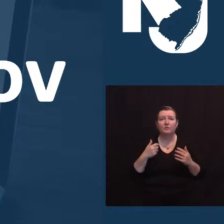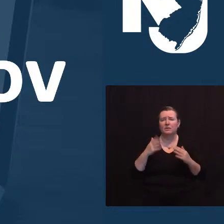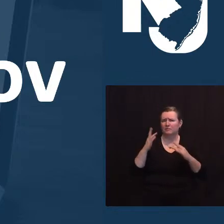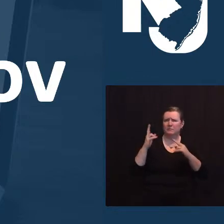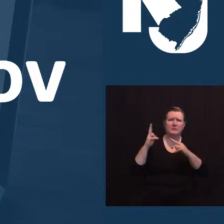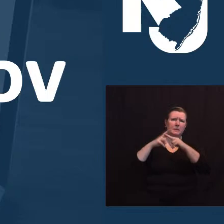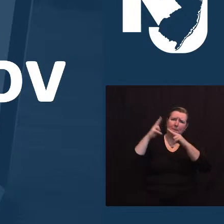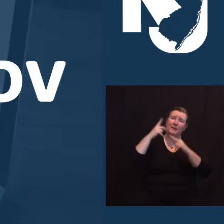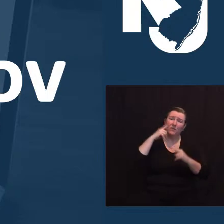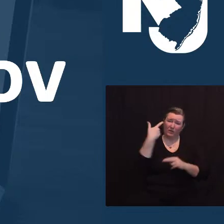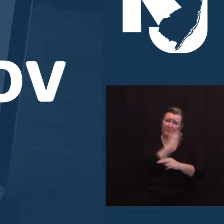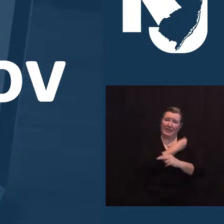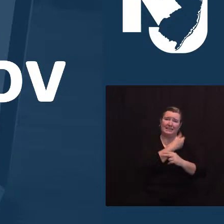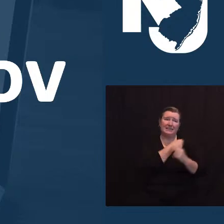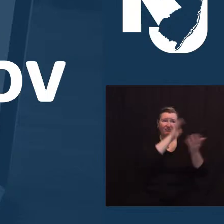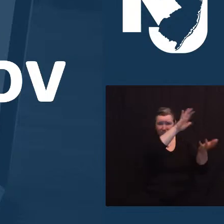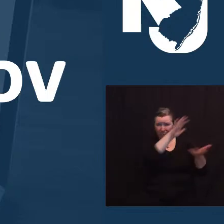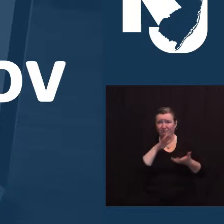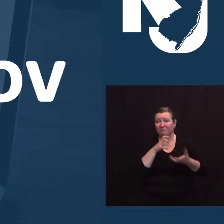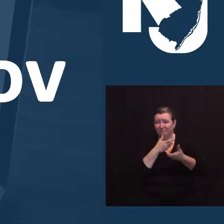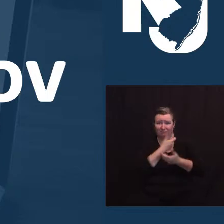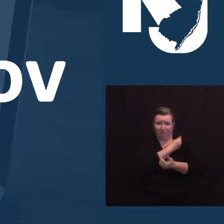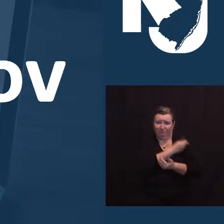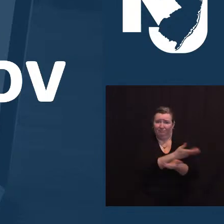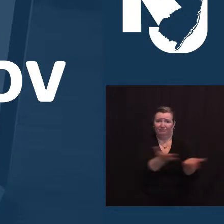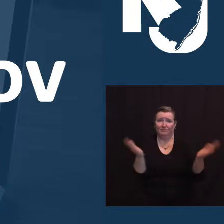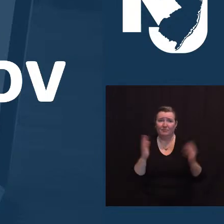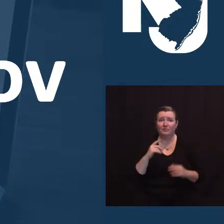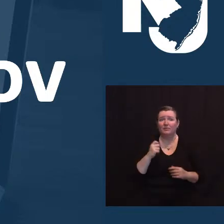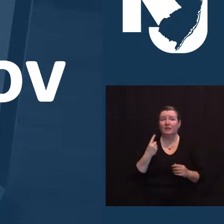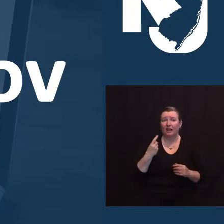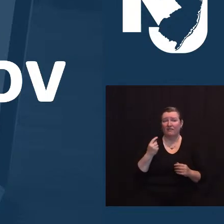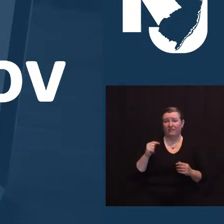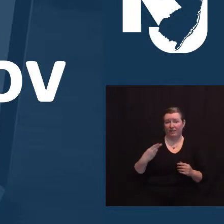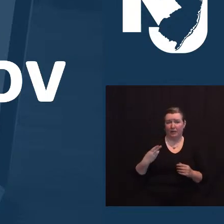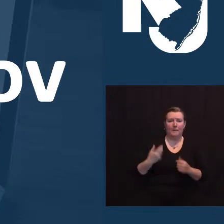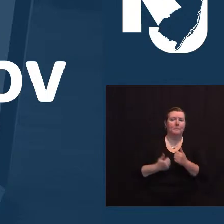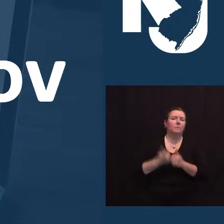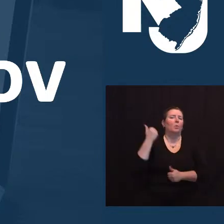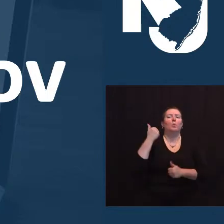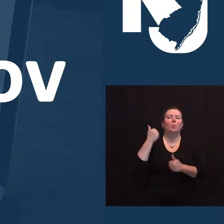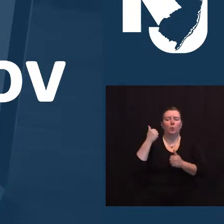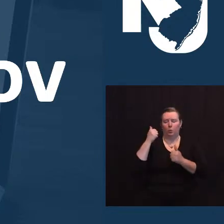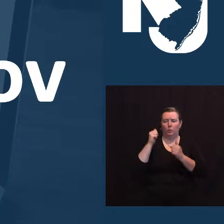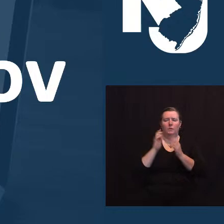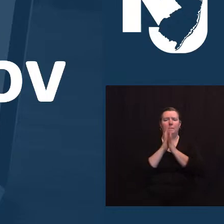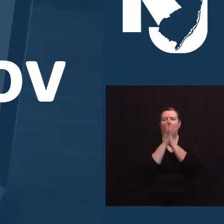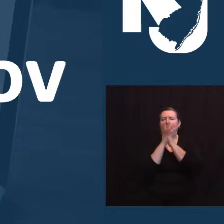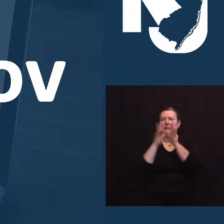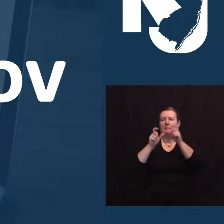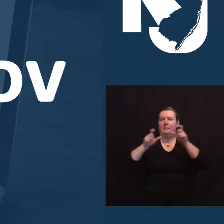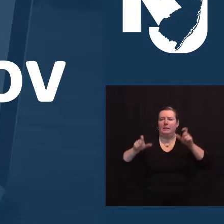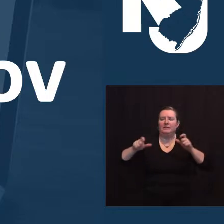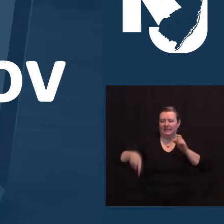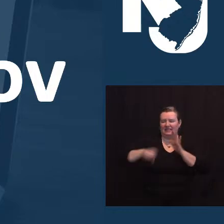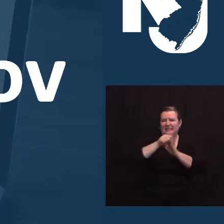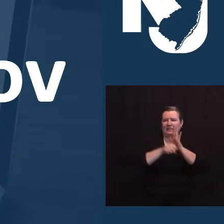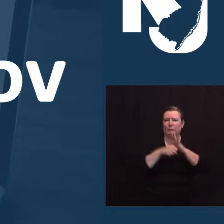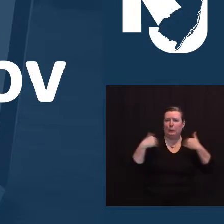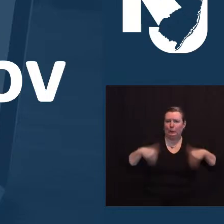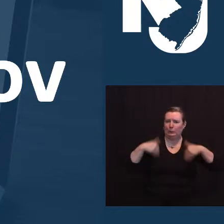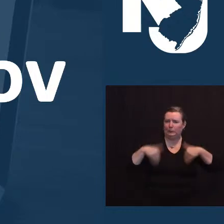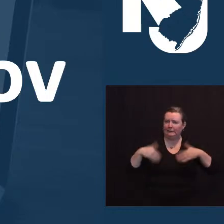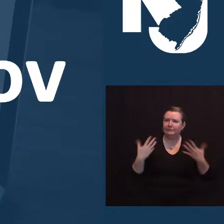11th most populous state. So we have been covering a lot more ground than some of the other states, which may be ahead of us in